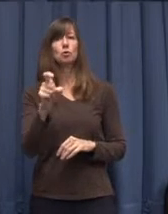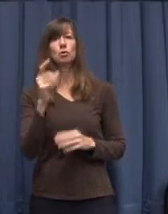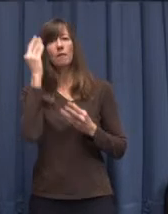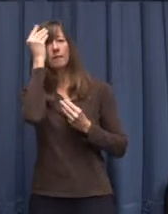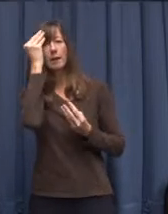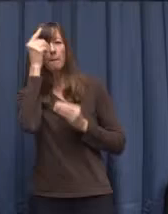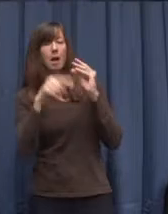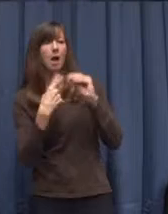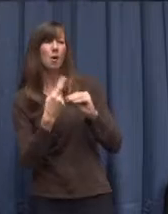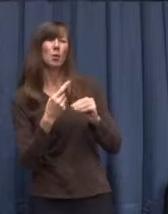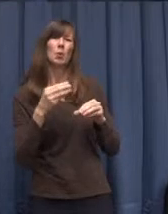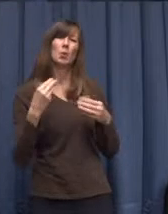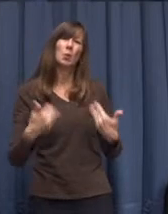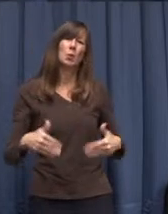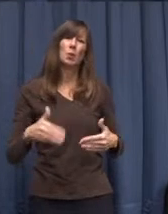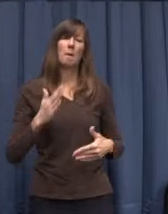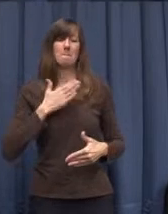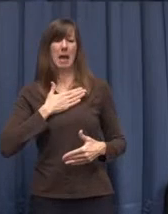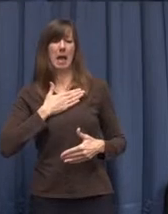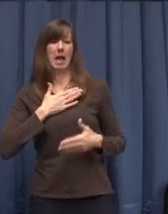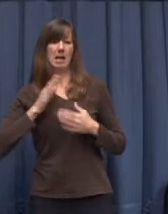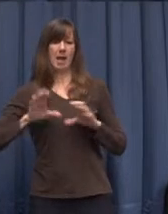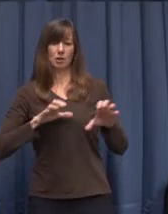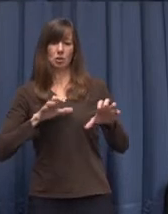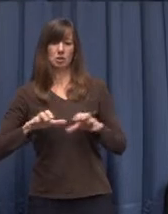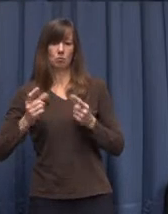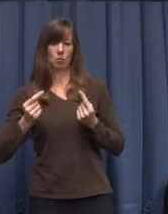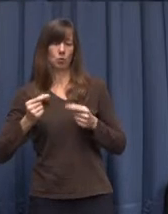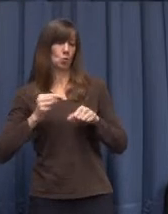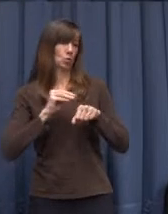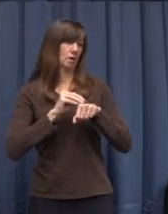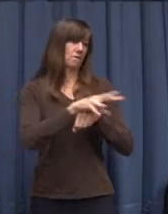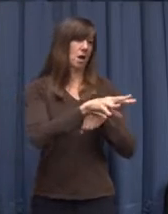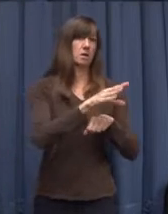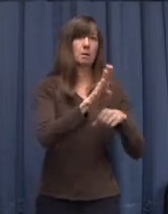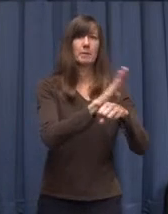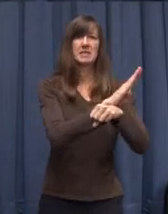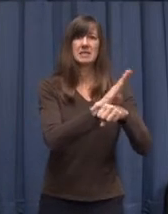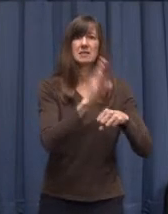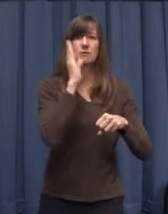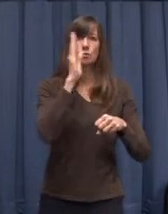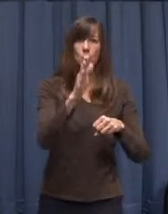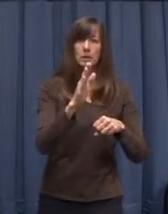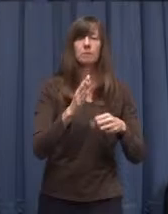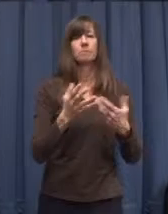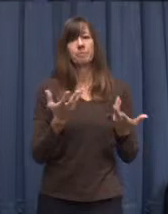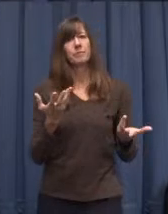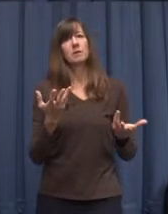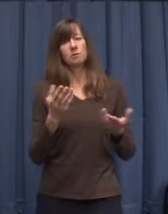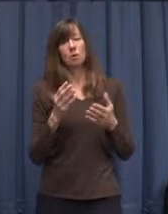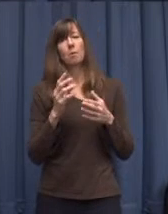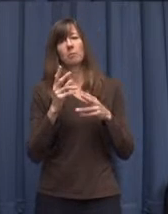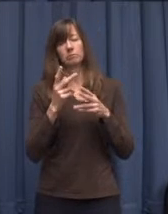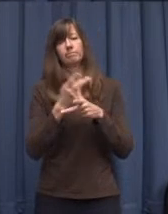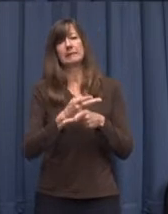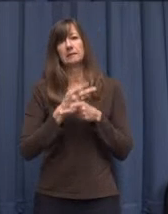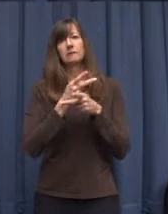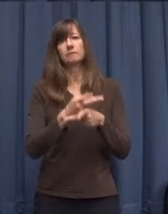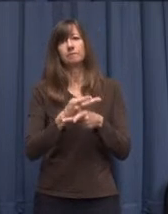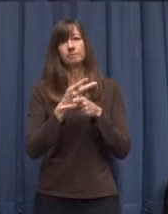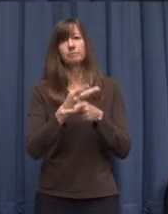have already been through so much. So for all of those reasons and more, please, please,